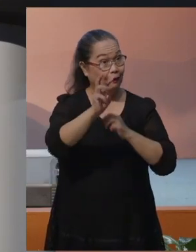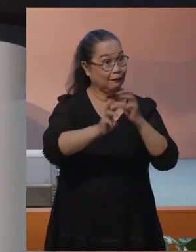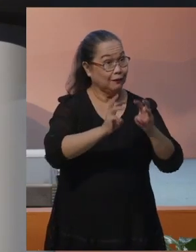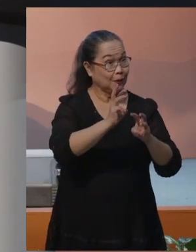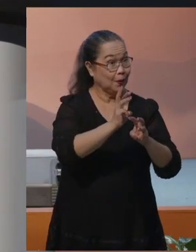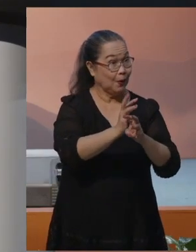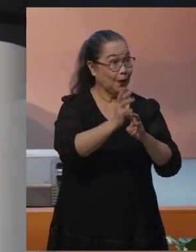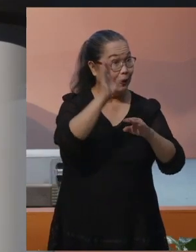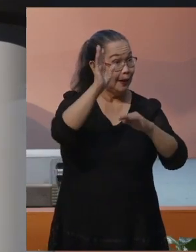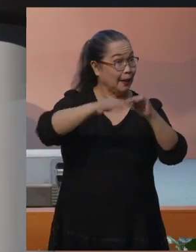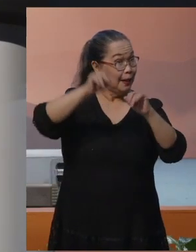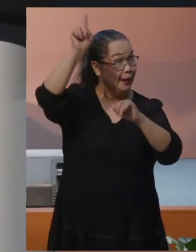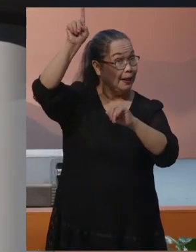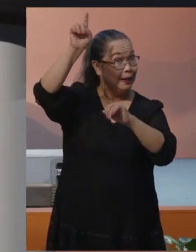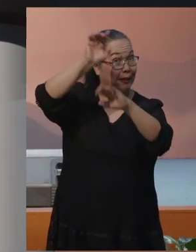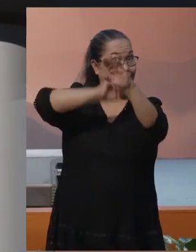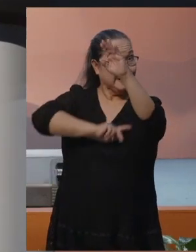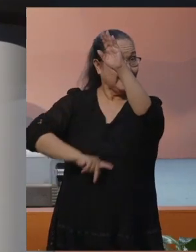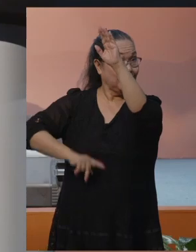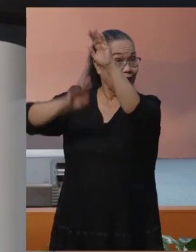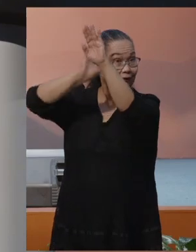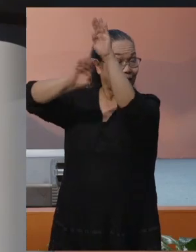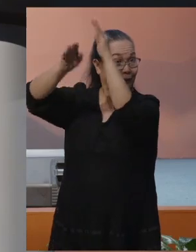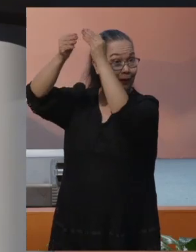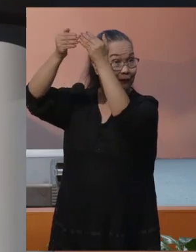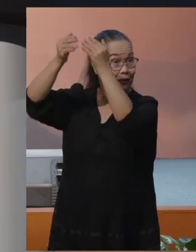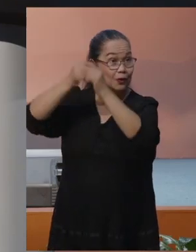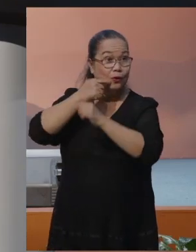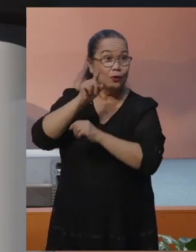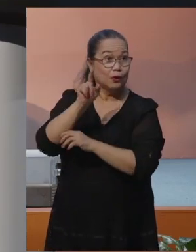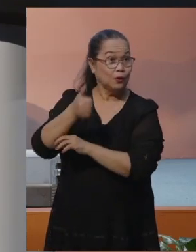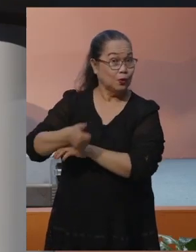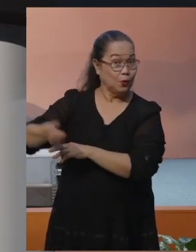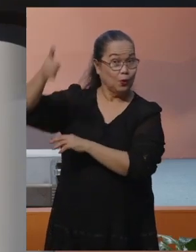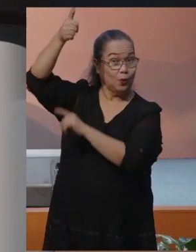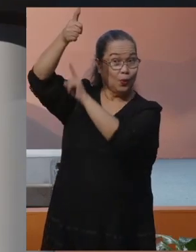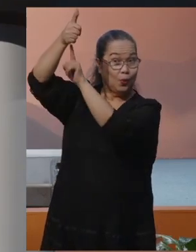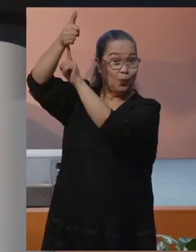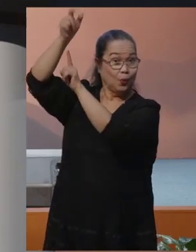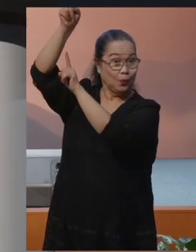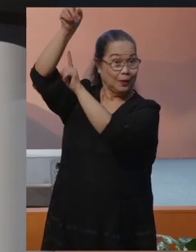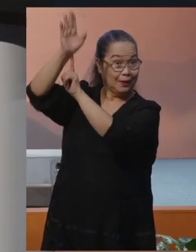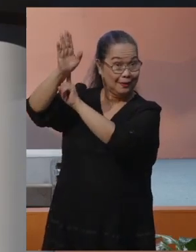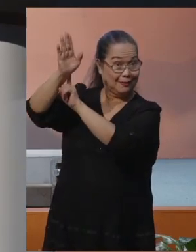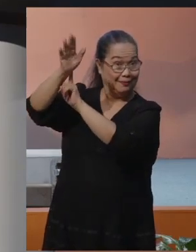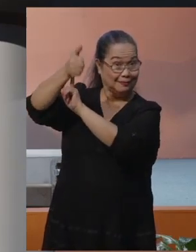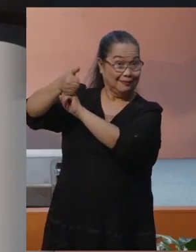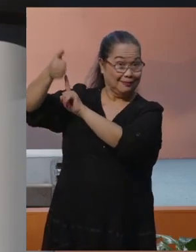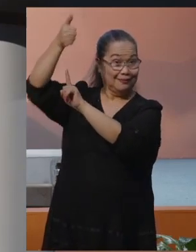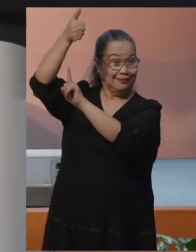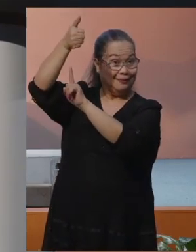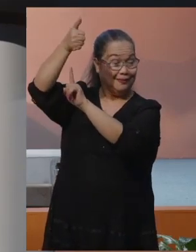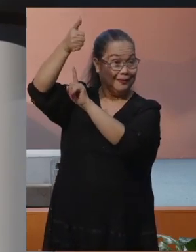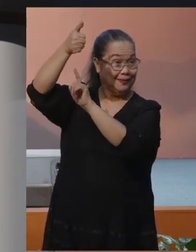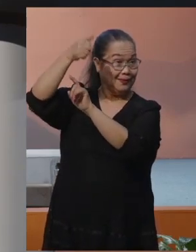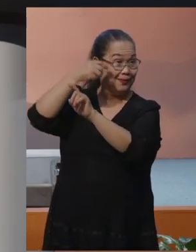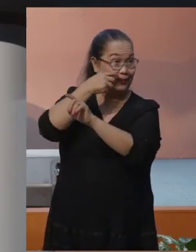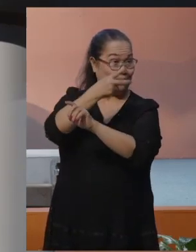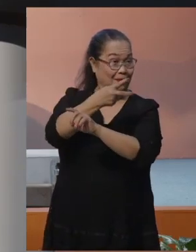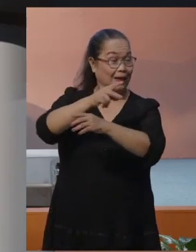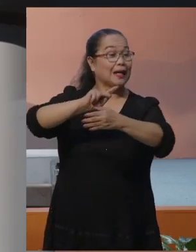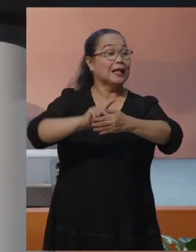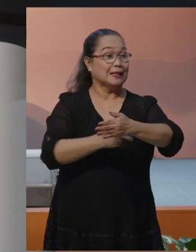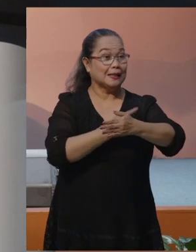ng langit. At tiyak namang magwawagi ang hari ng langit. Makikita natin yun sa